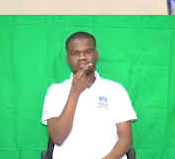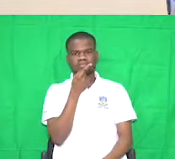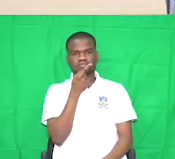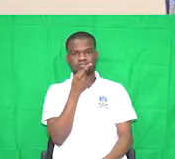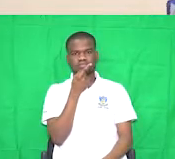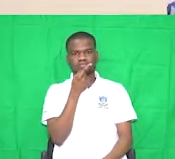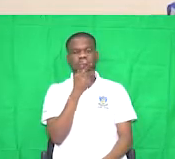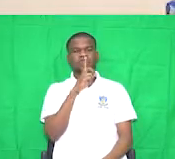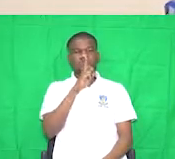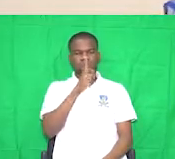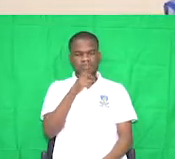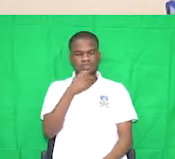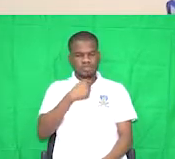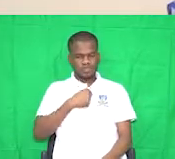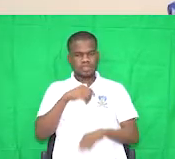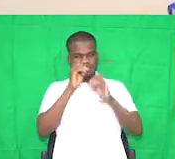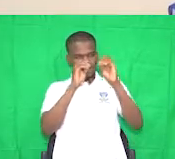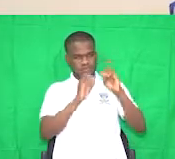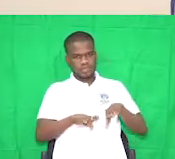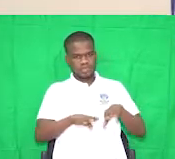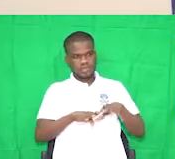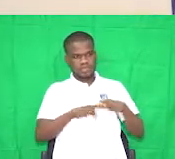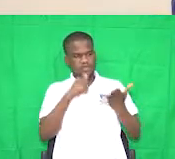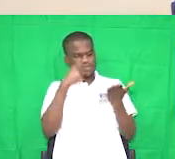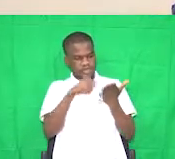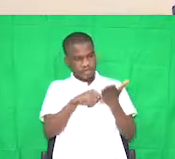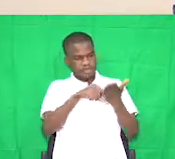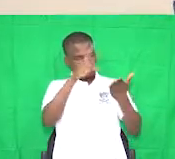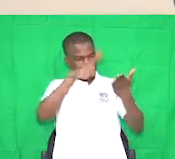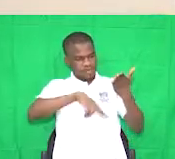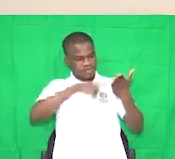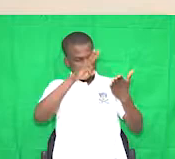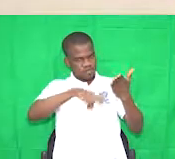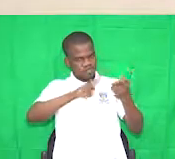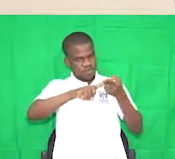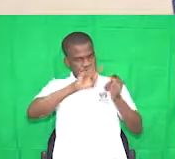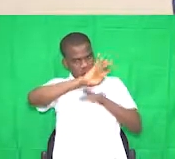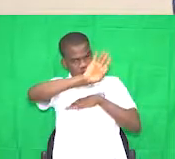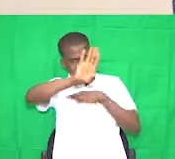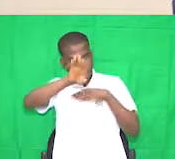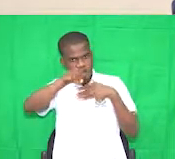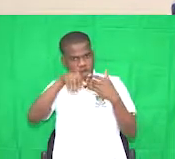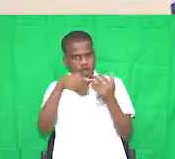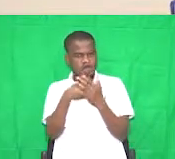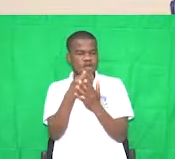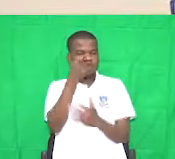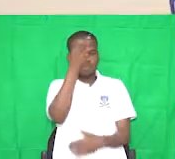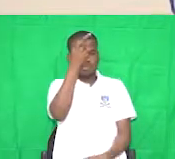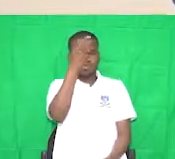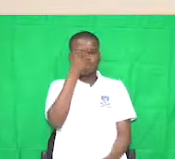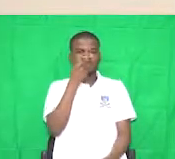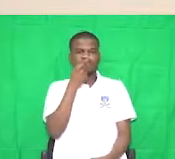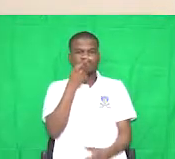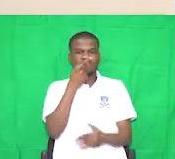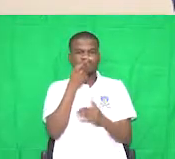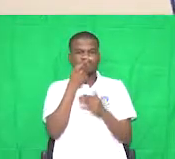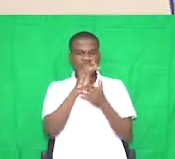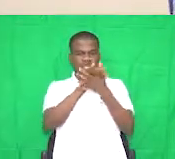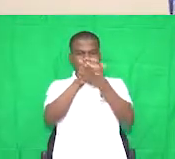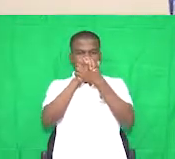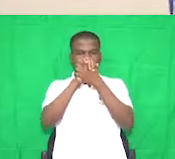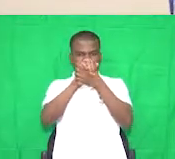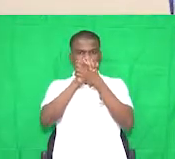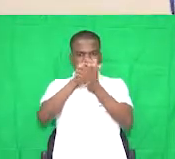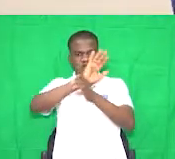has written something to parents. And so I'm just going to read it as student service teachers to appreciate